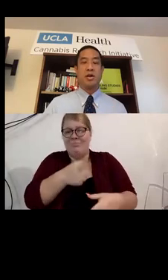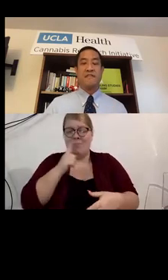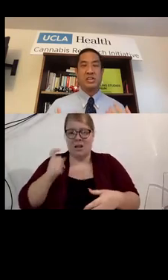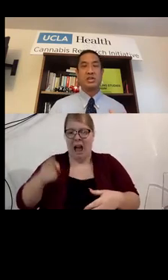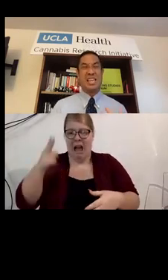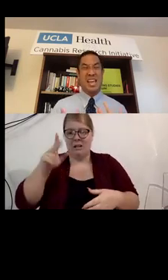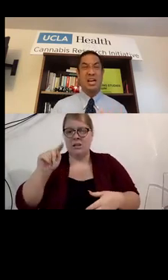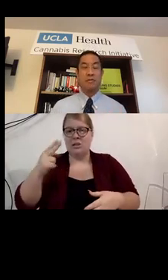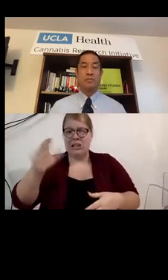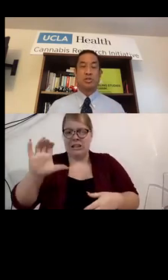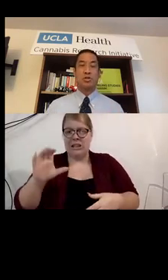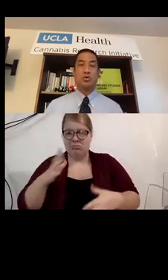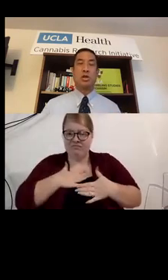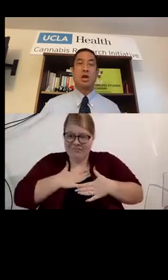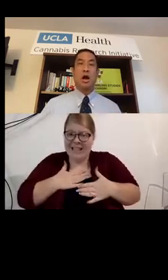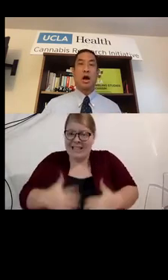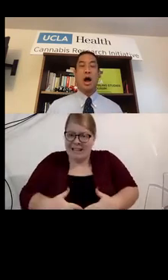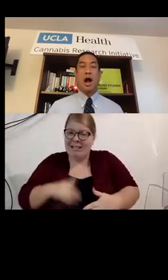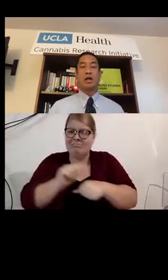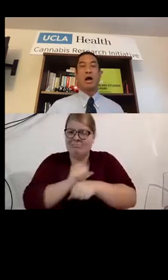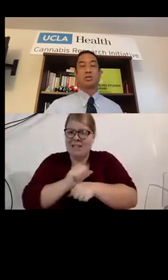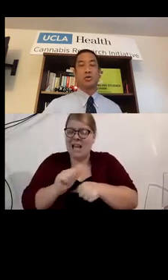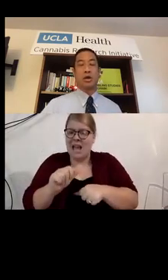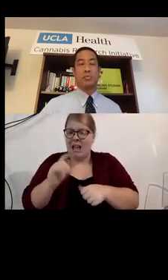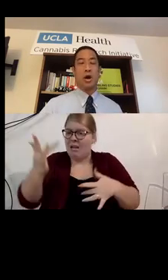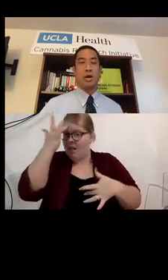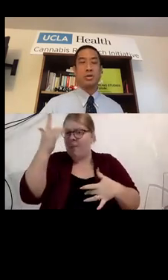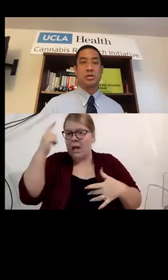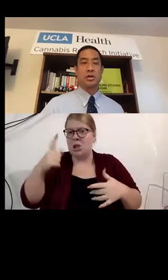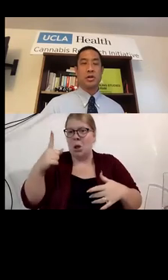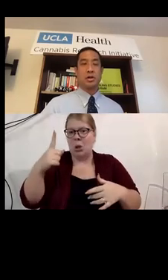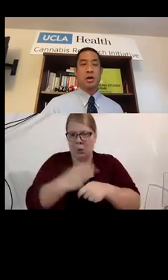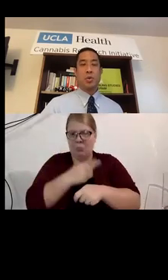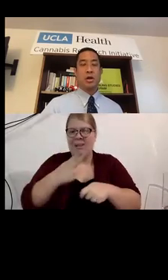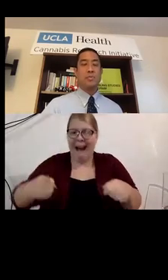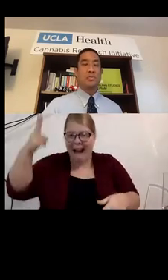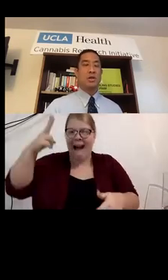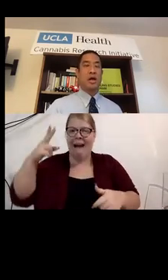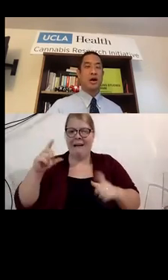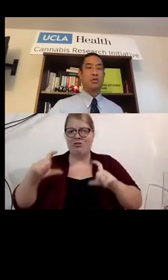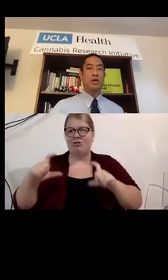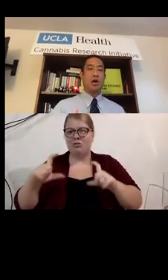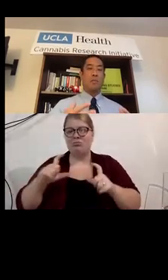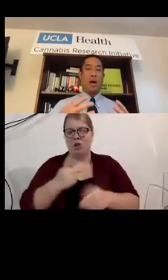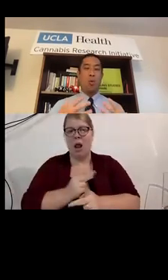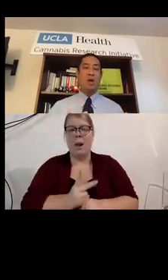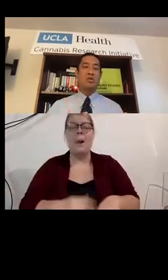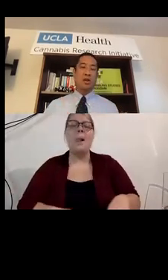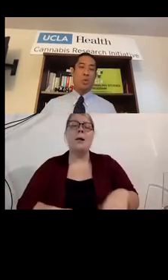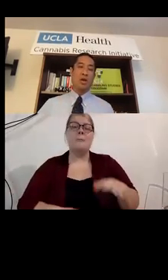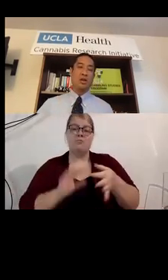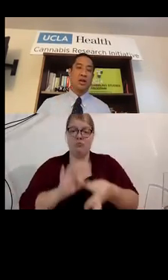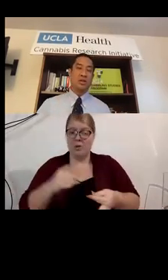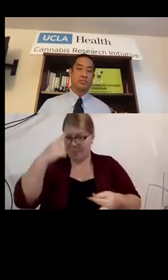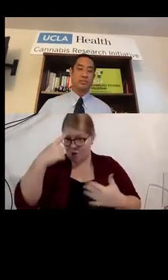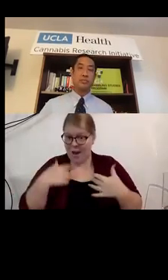you know, physically ill from just using high concentrated products. When it comes to mental health, my one